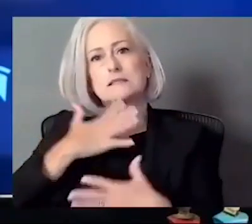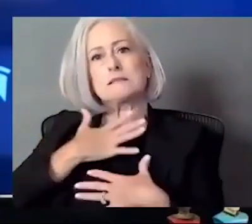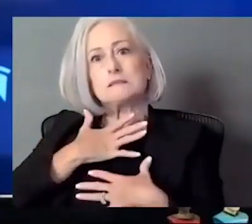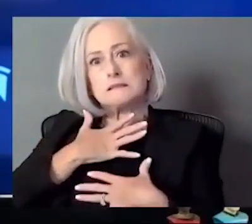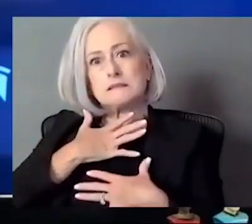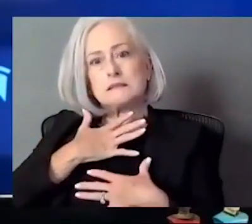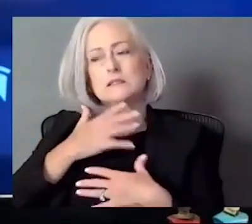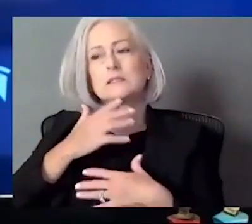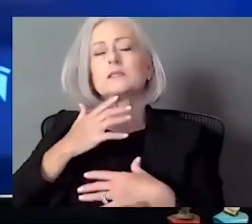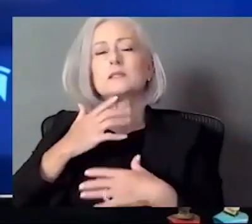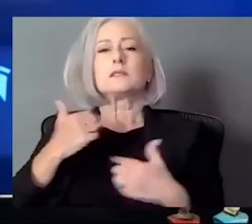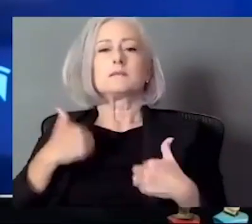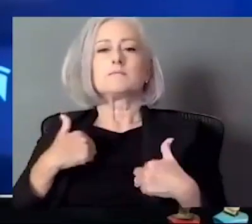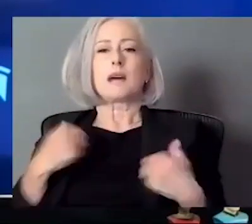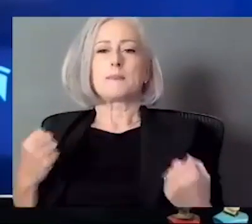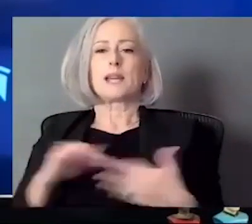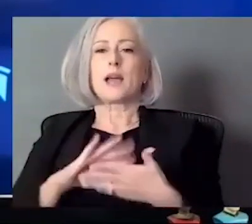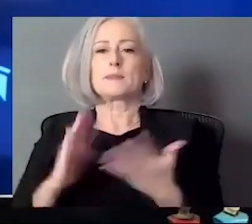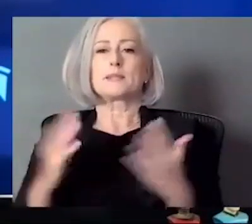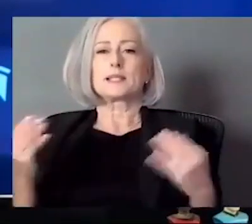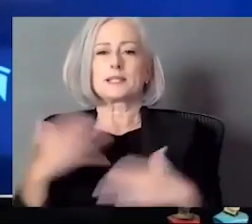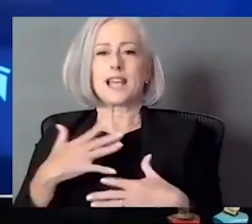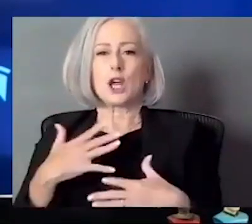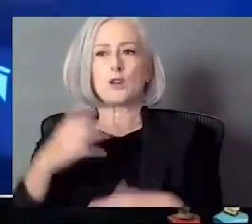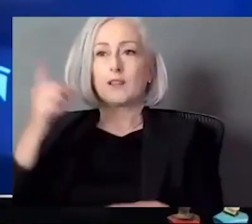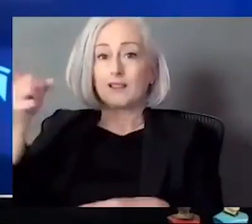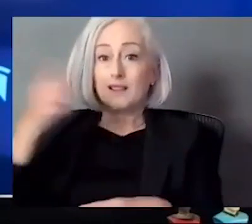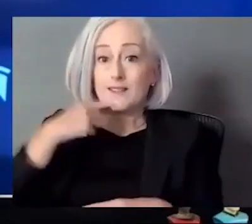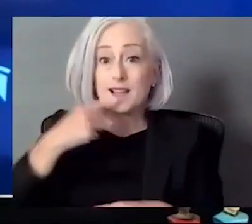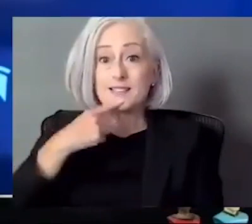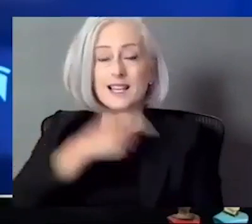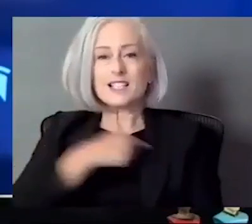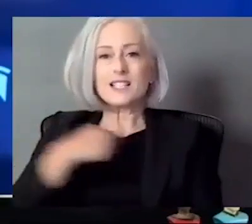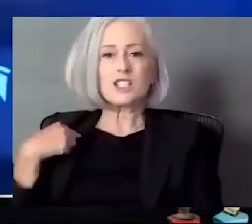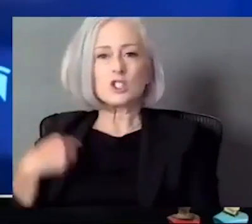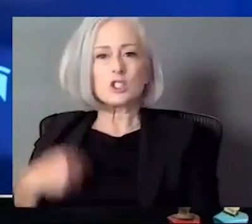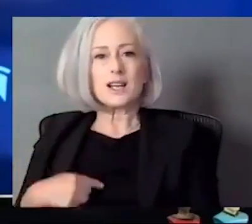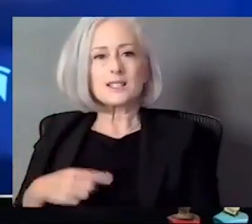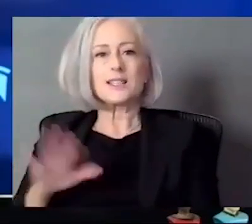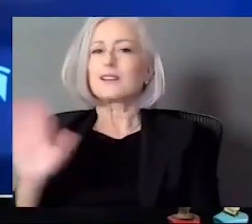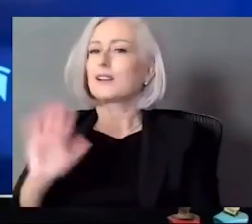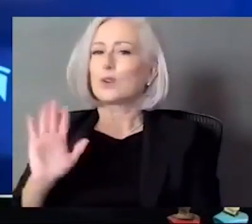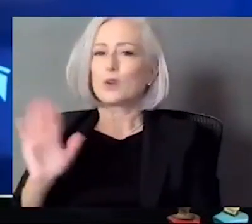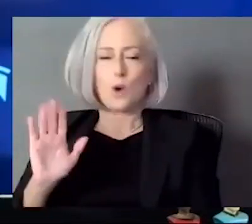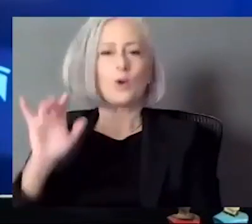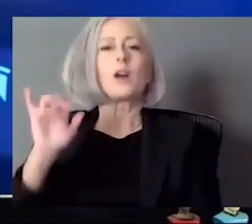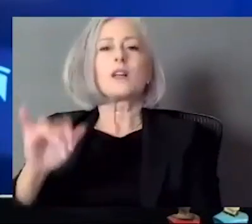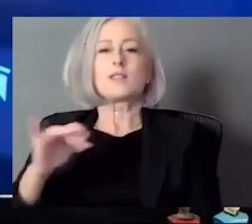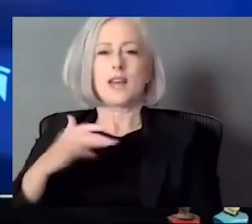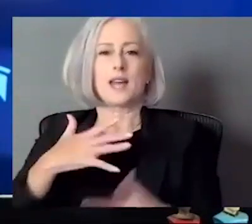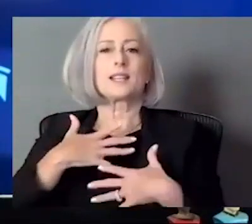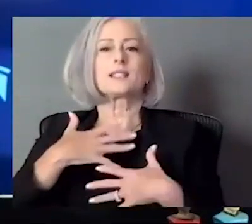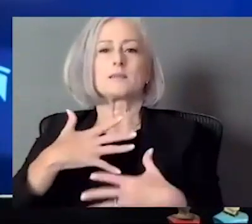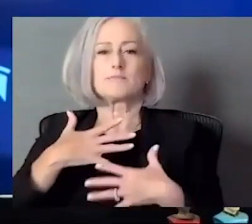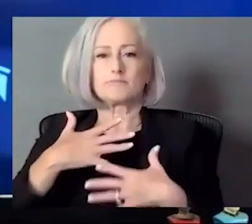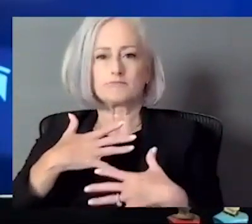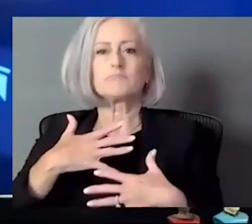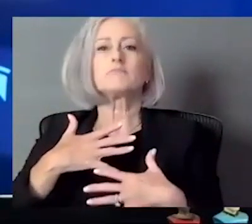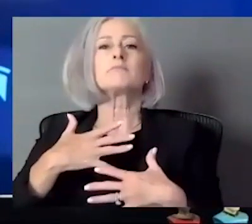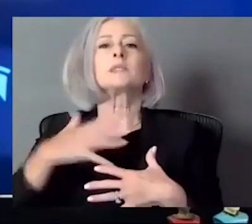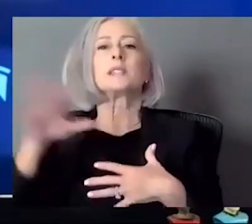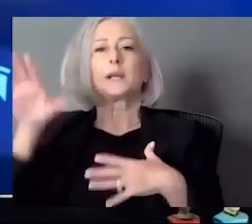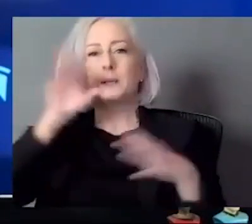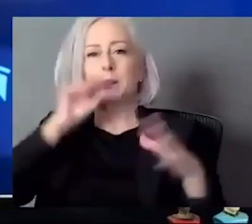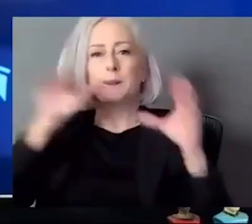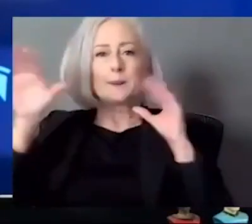and they said, we can keep it in China, I was like, no, you can't. It's a respirable disease. It's going to be on every plane, and once it gets on every plane, it's going to go all over the world. And you knew